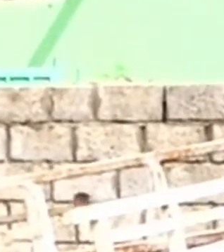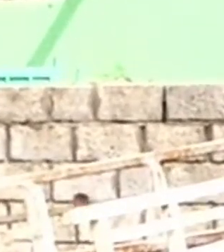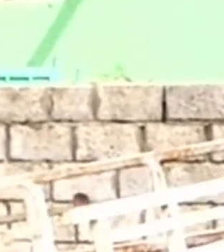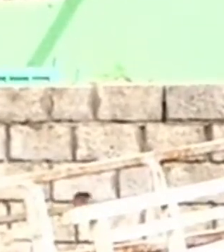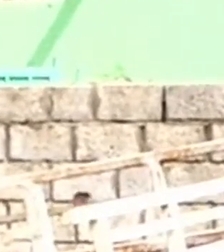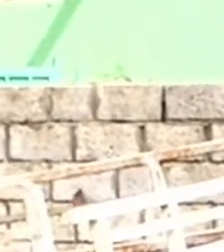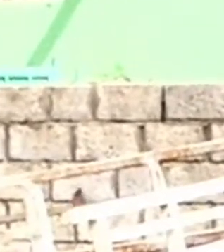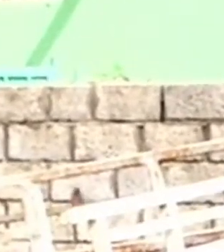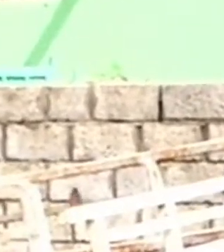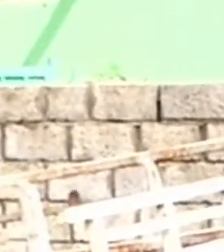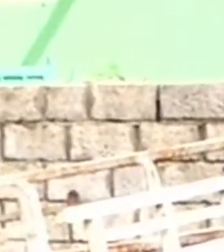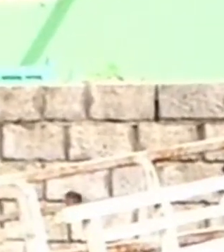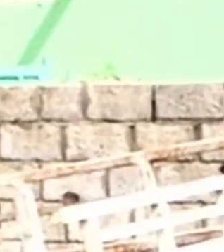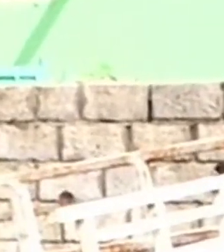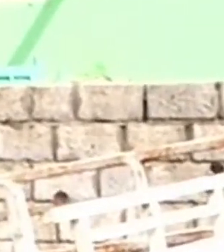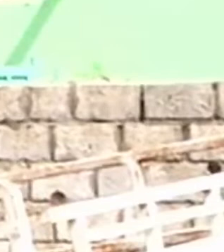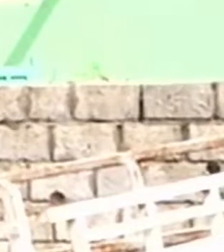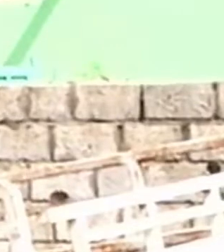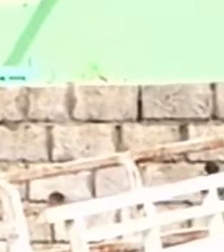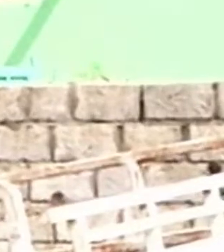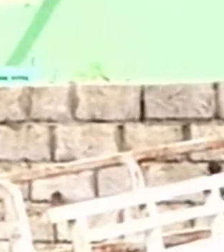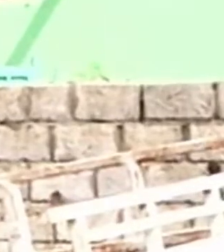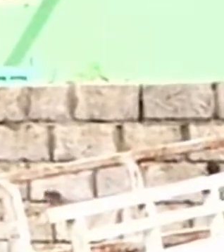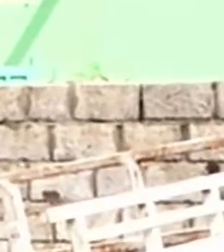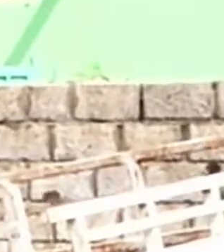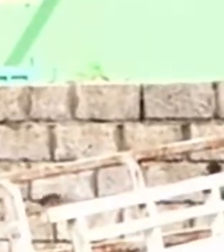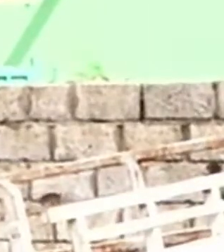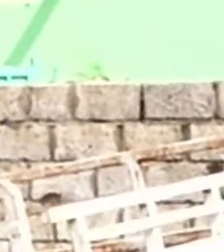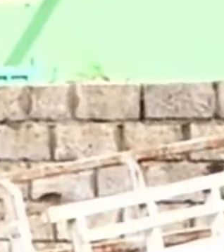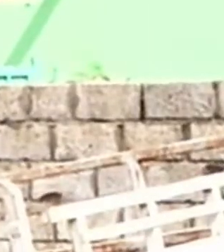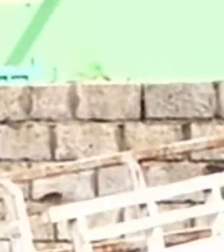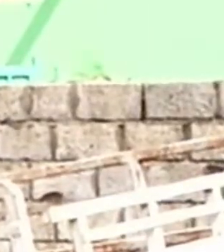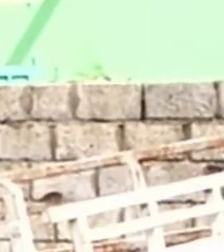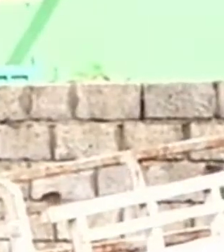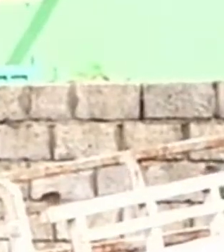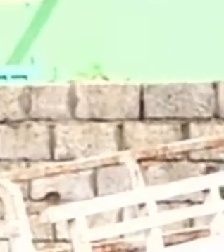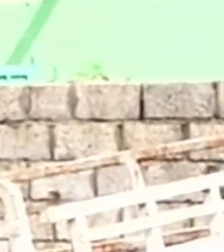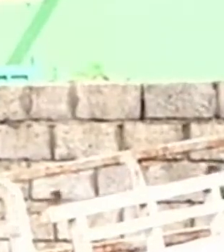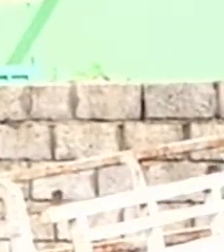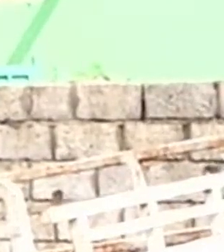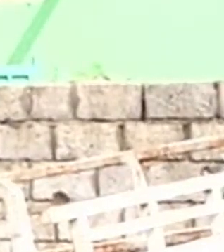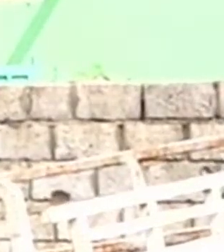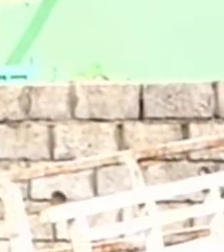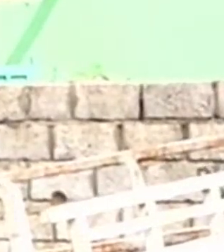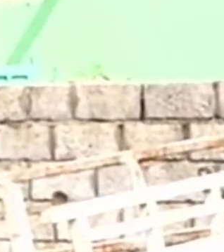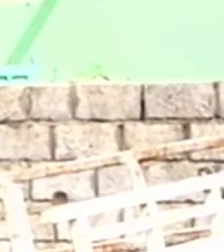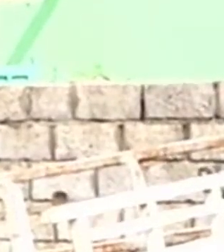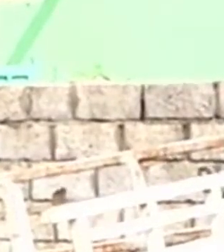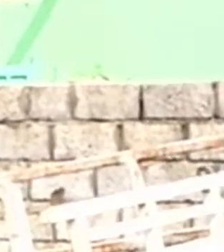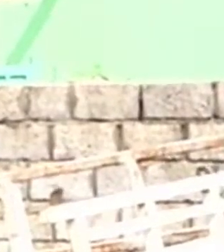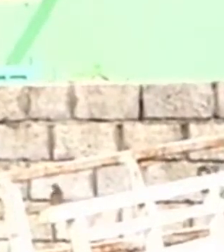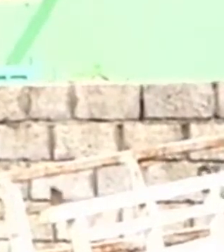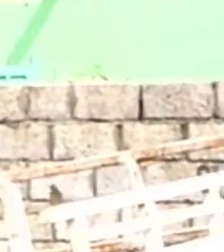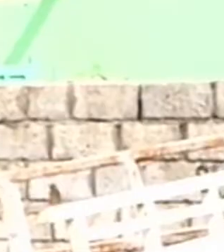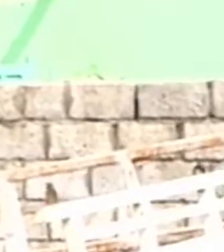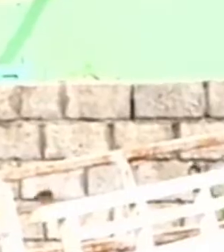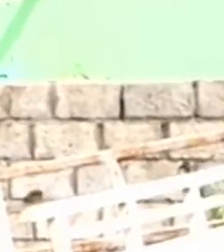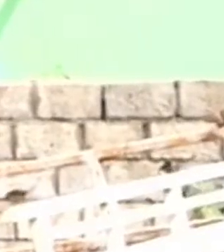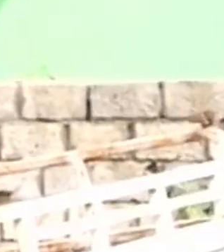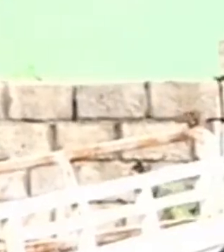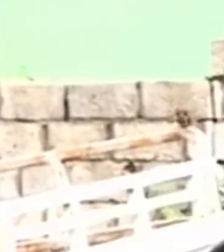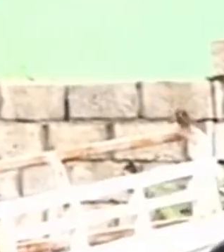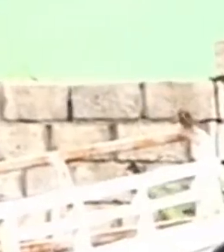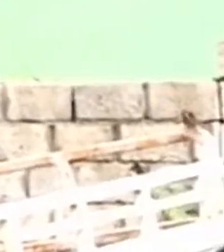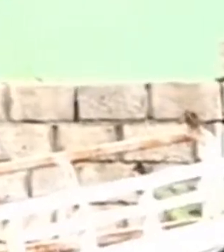then do work on the cells, both cells for women and for men. The office in charge's office has also been